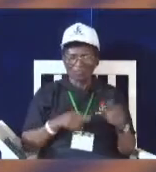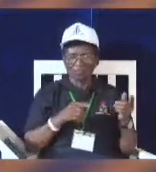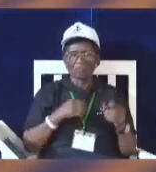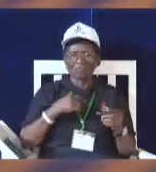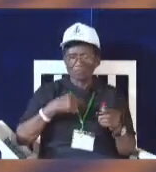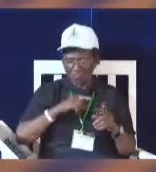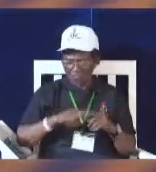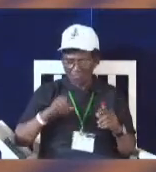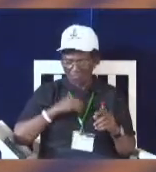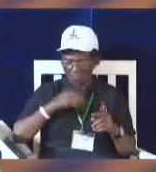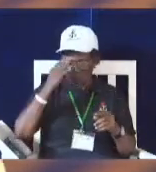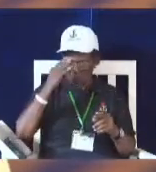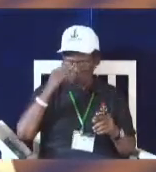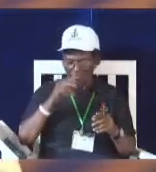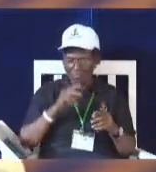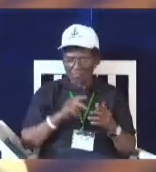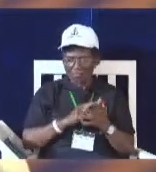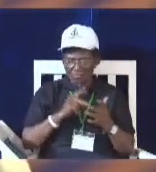Who are you?